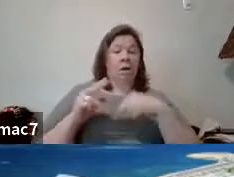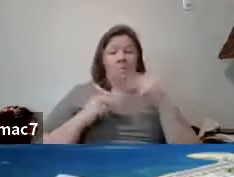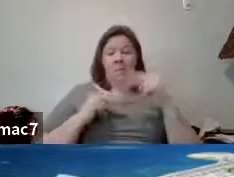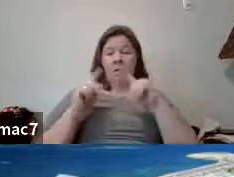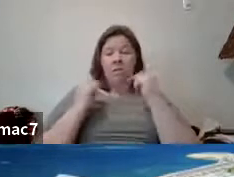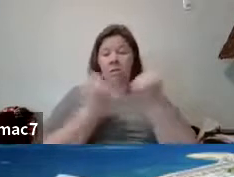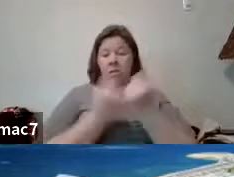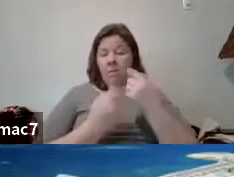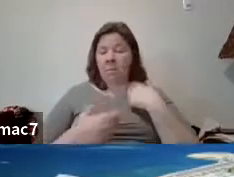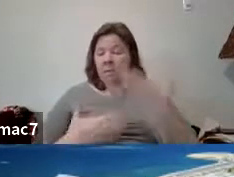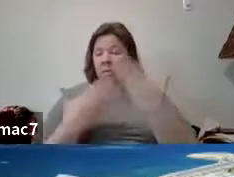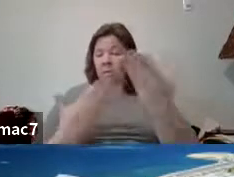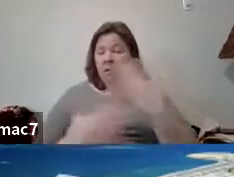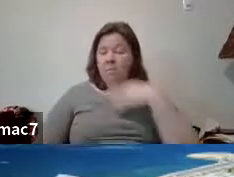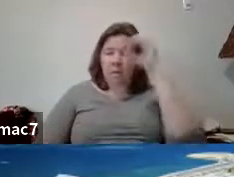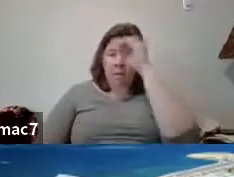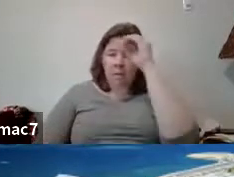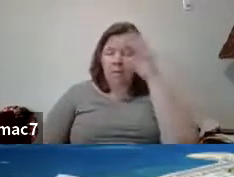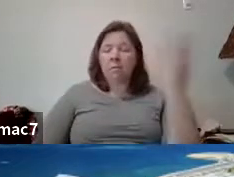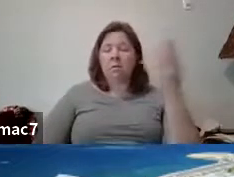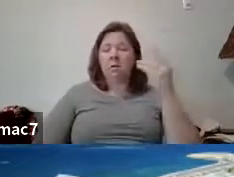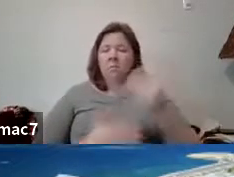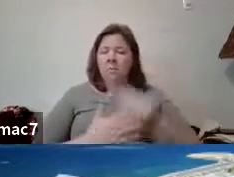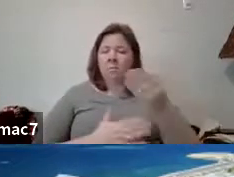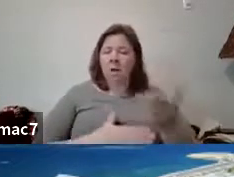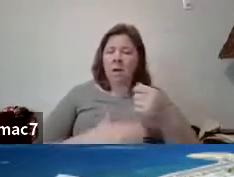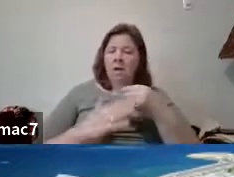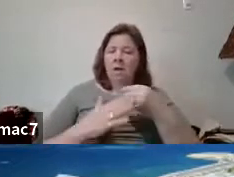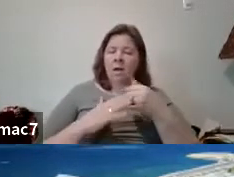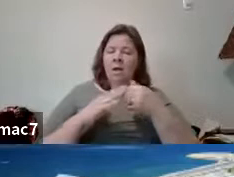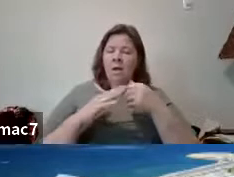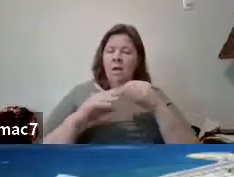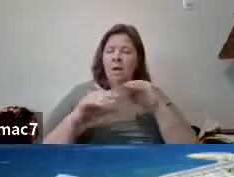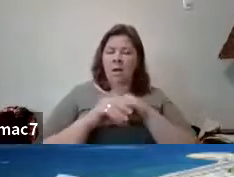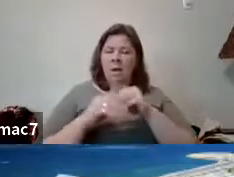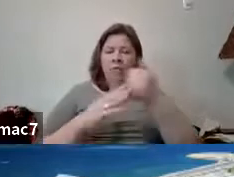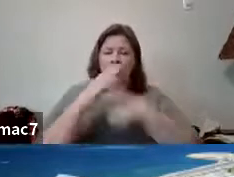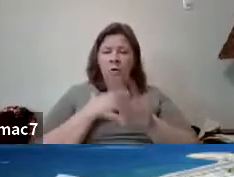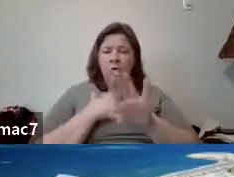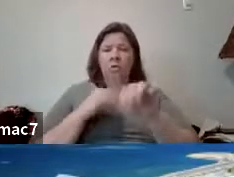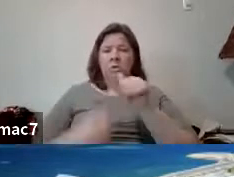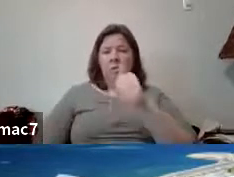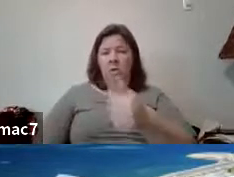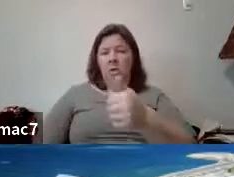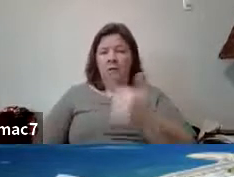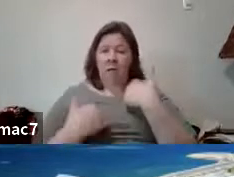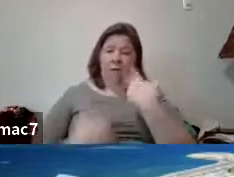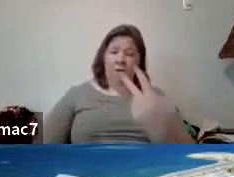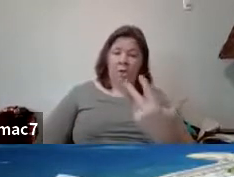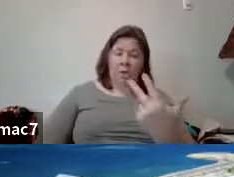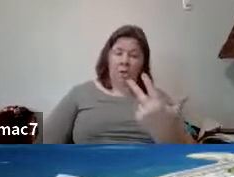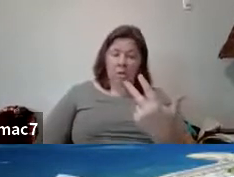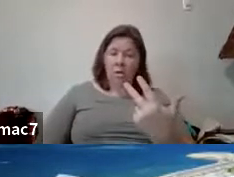and that's my opinion anyway, is buy accounts under yourself, because then you'll have your 3. If you're going to do